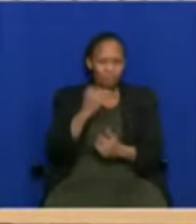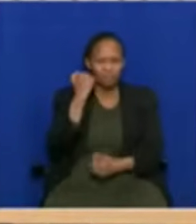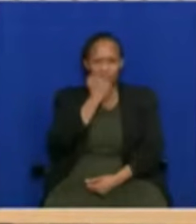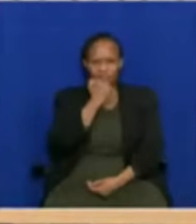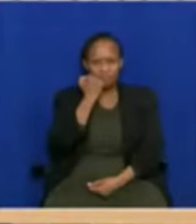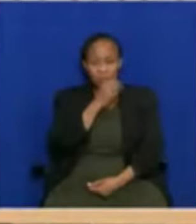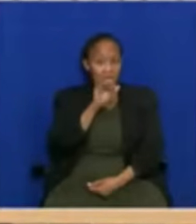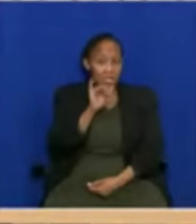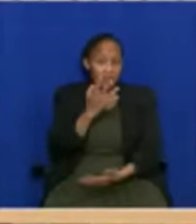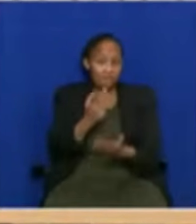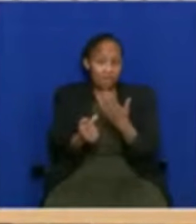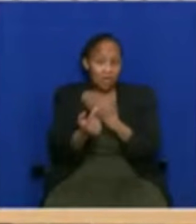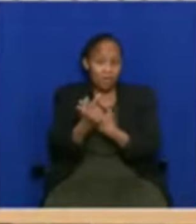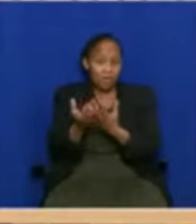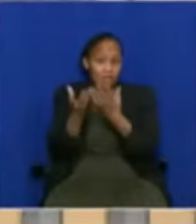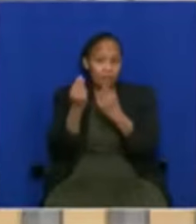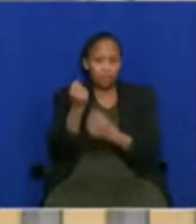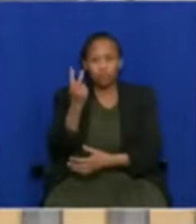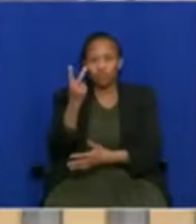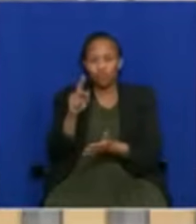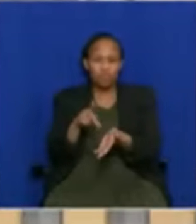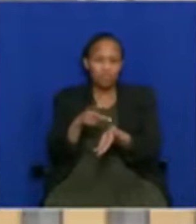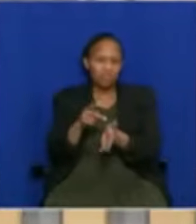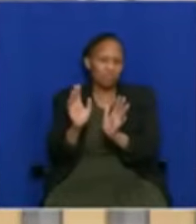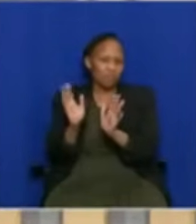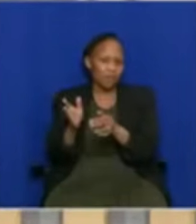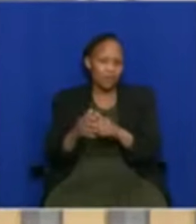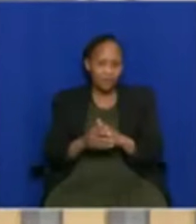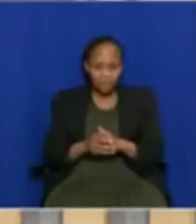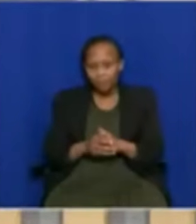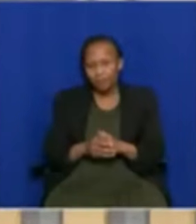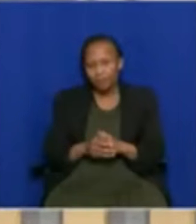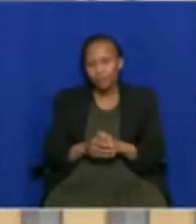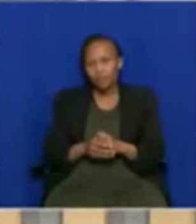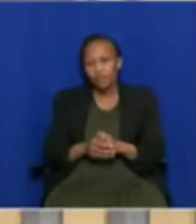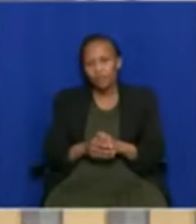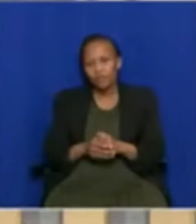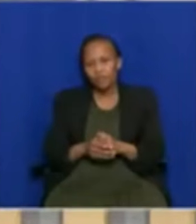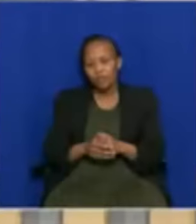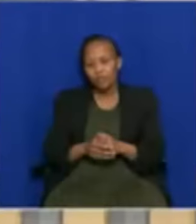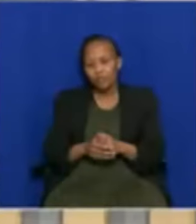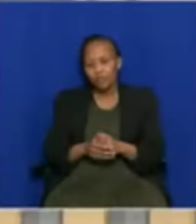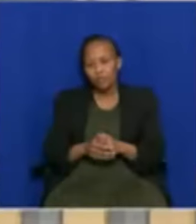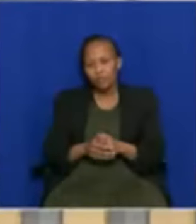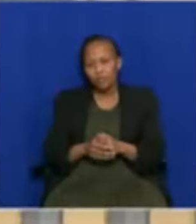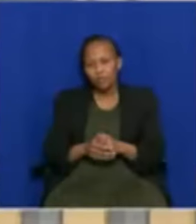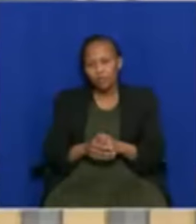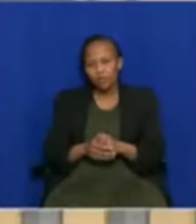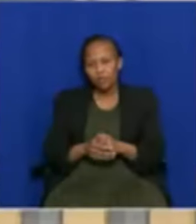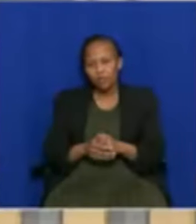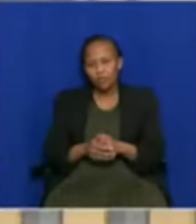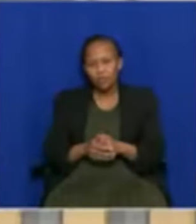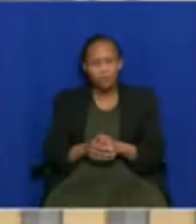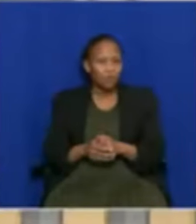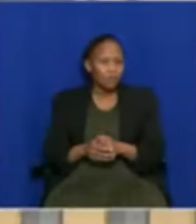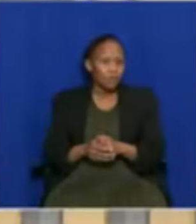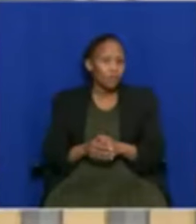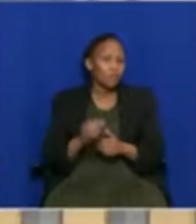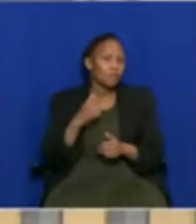And that being said, Council, that I haven't had insight into it, I'd like to have the opportunity of looking